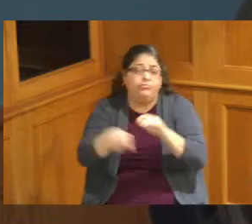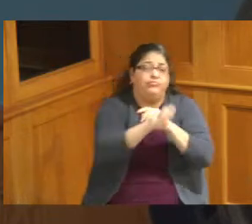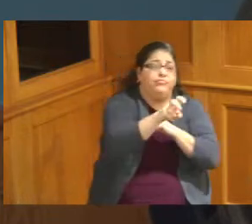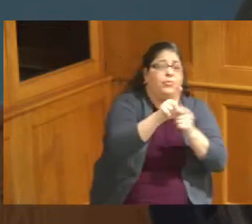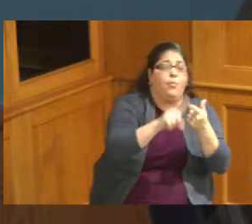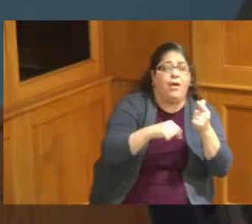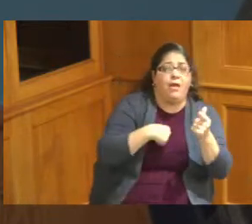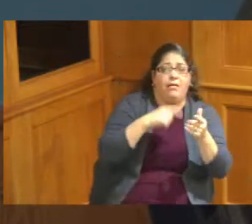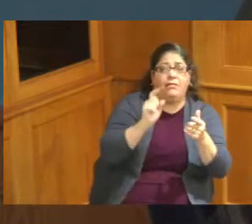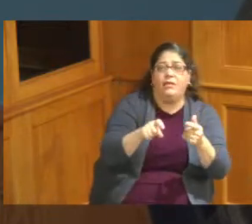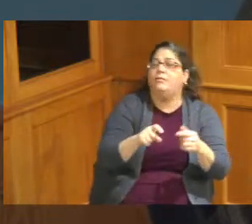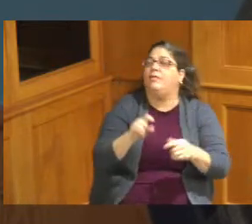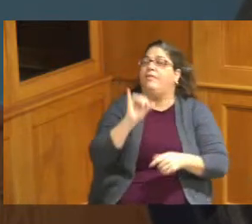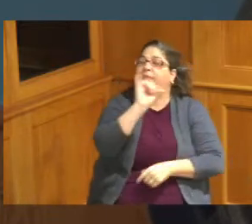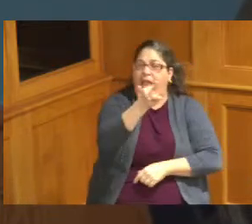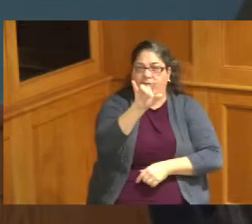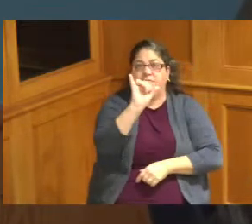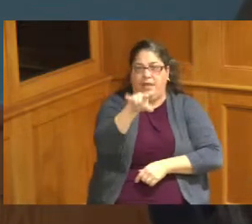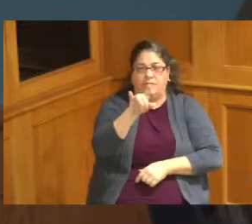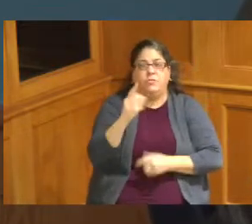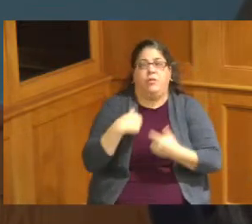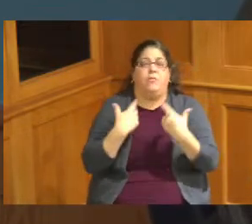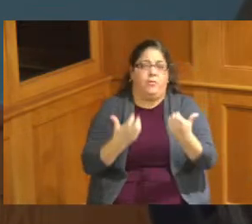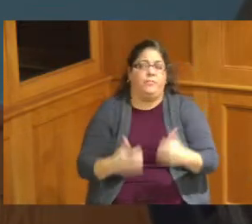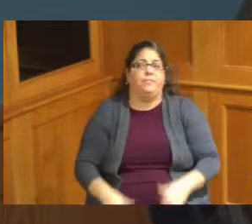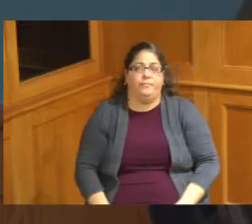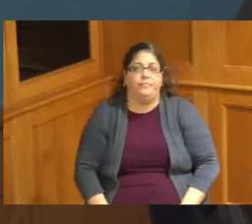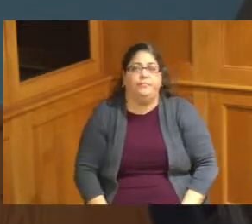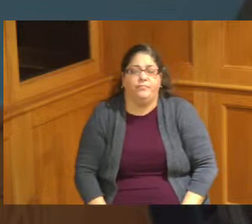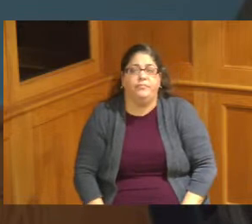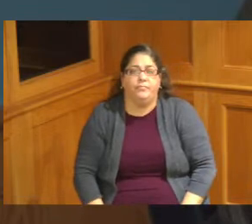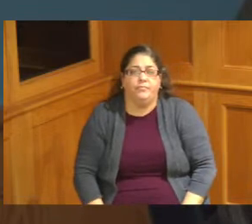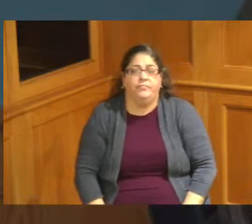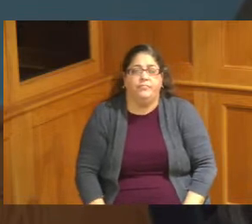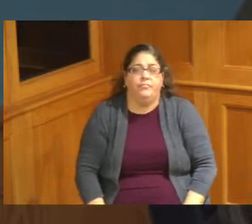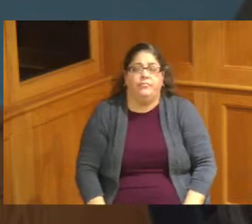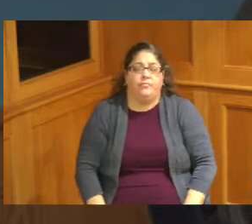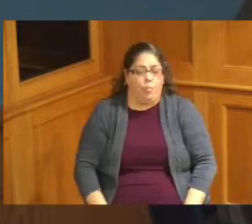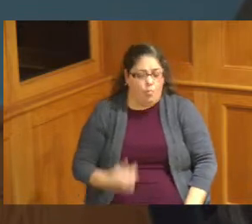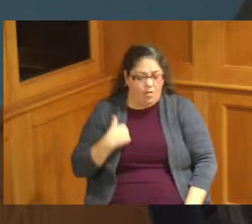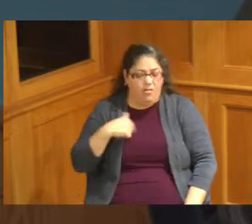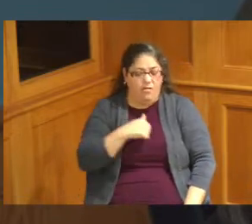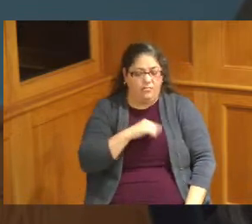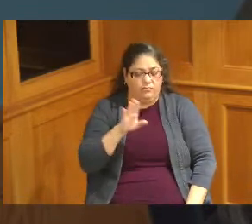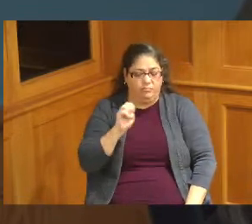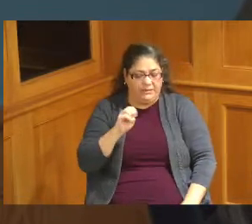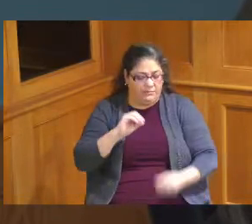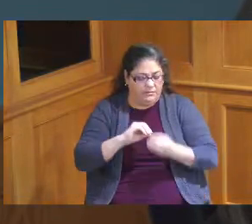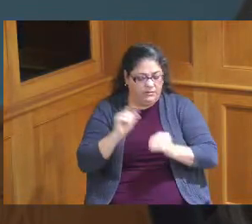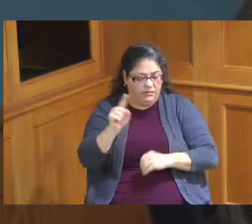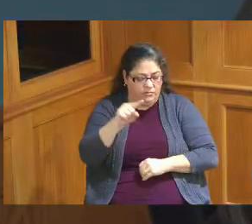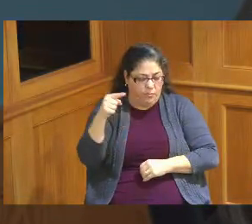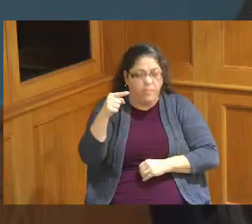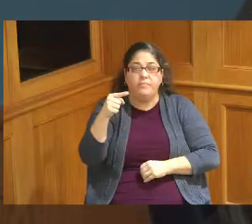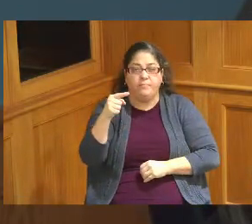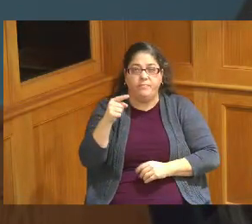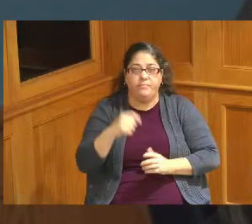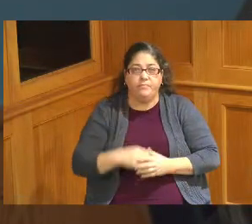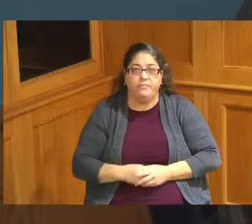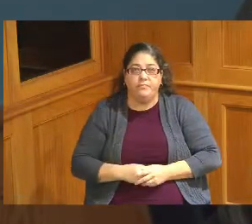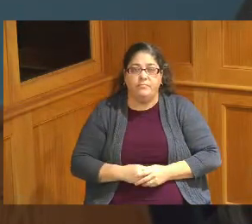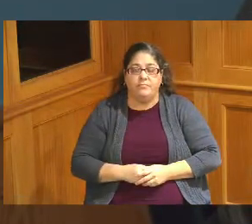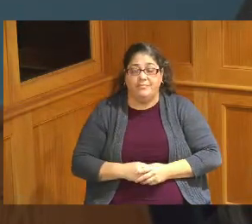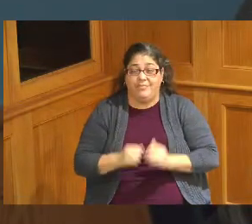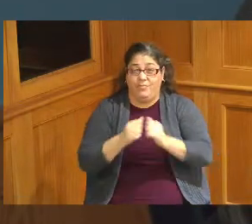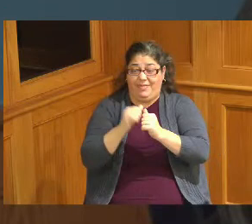need. That's what I'm looking for us to be #1. That being said, I'm